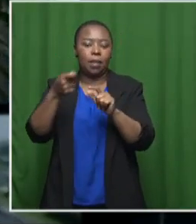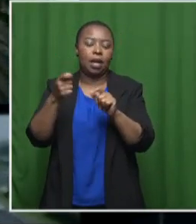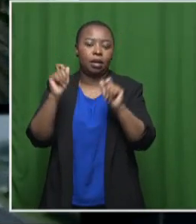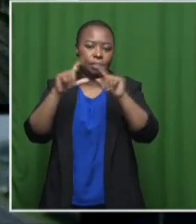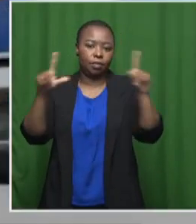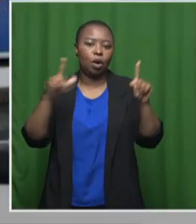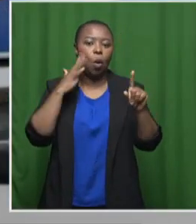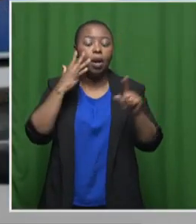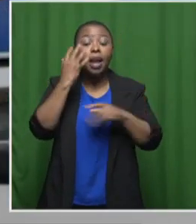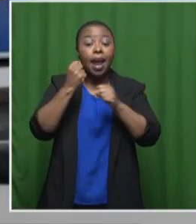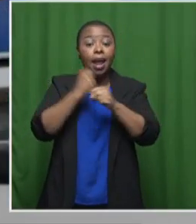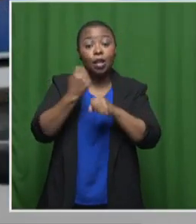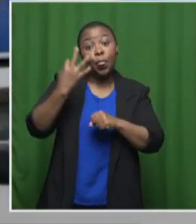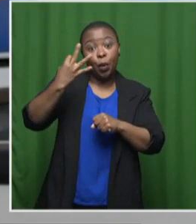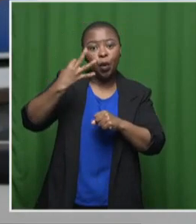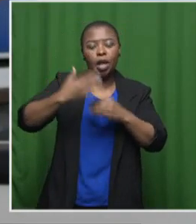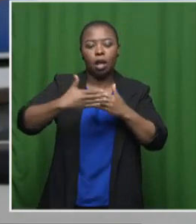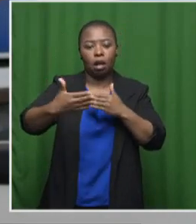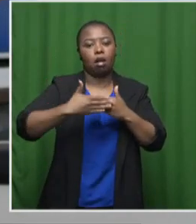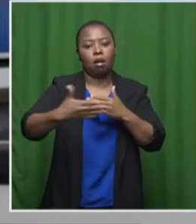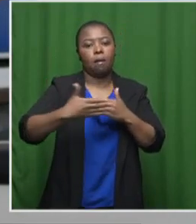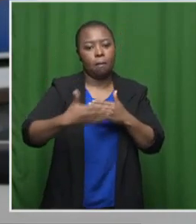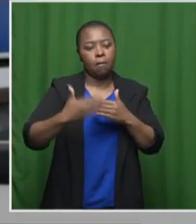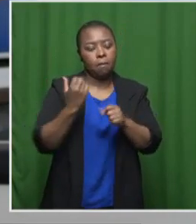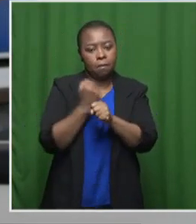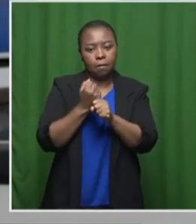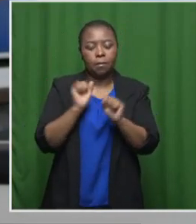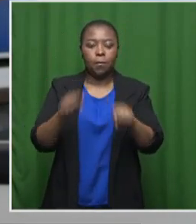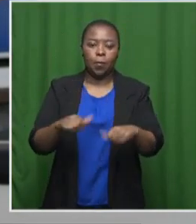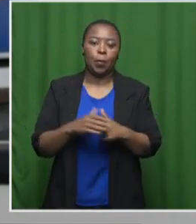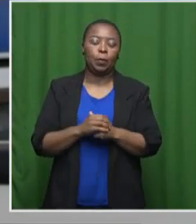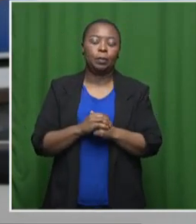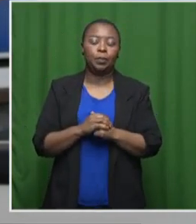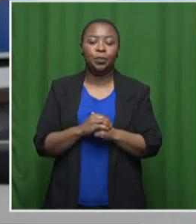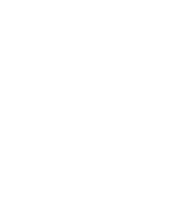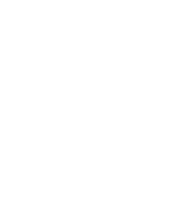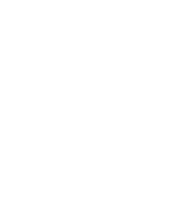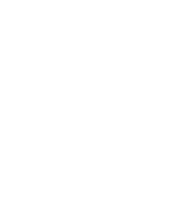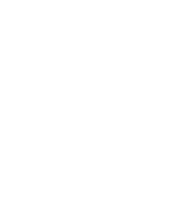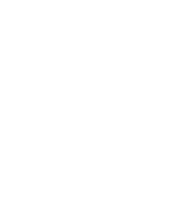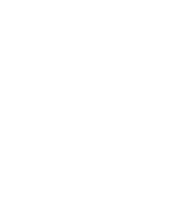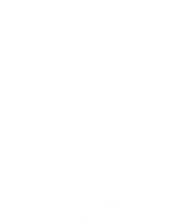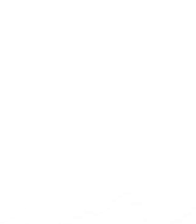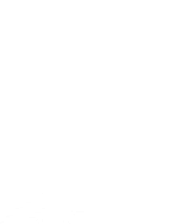over the next 3 years. Vanessa Puna, SABC News, Cape Town.